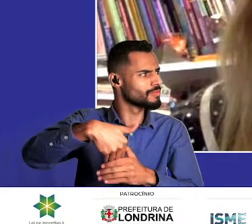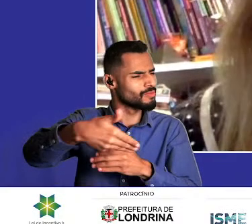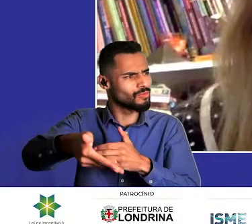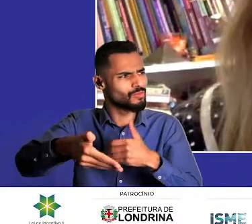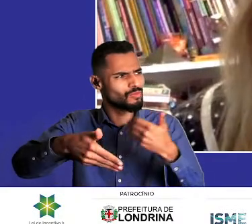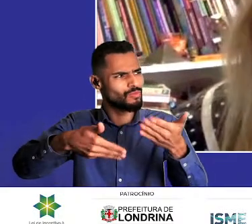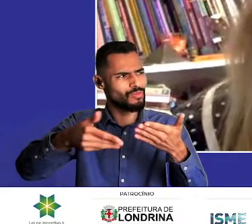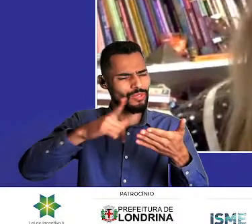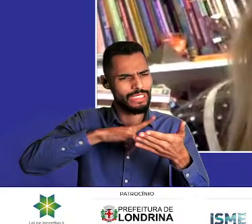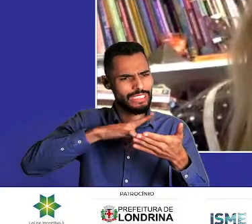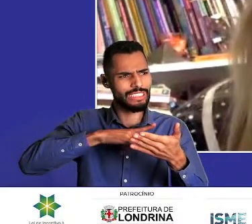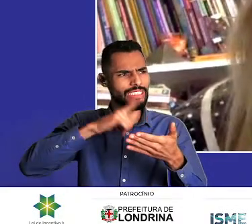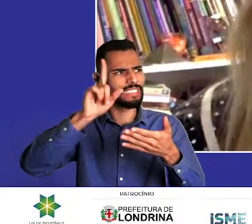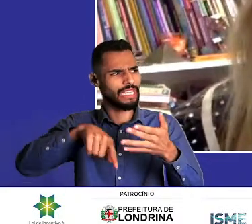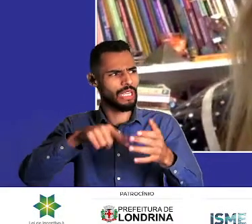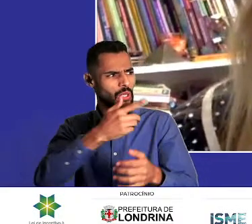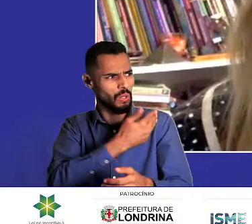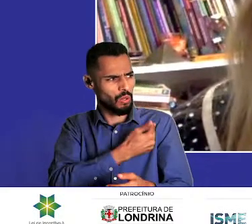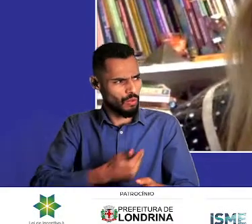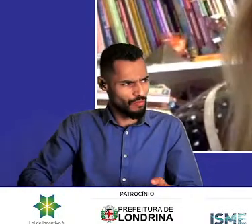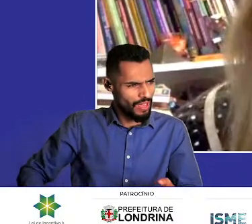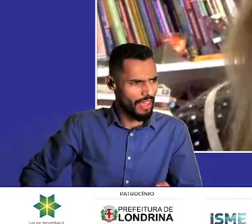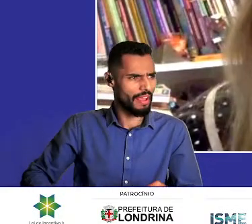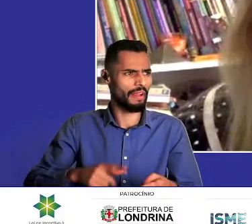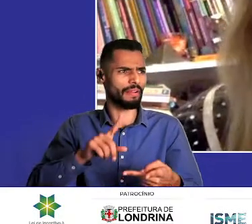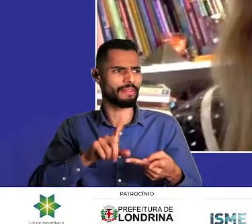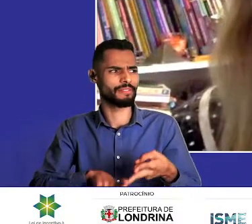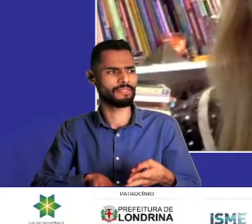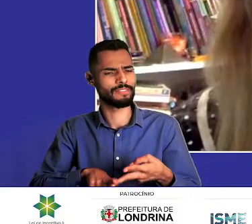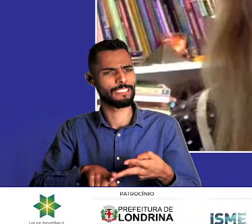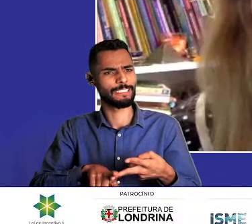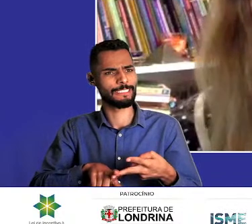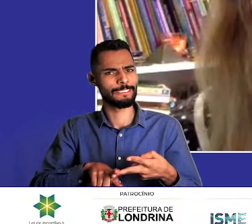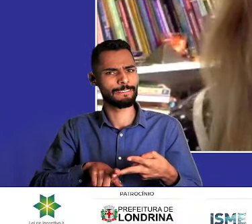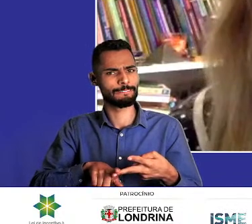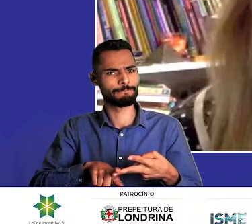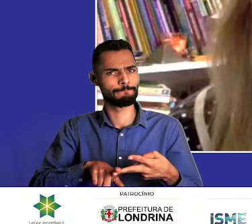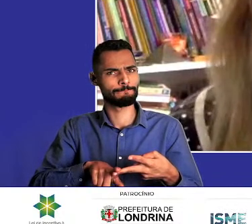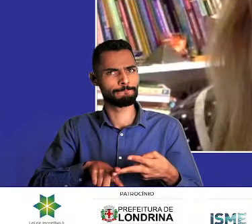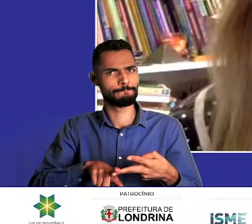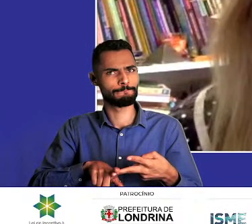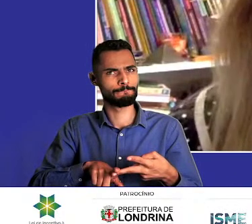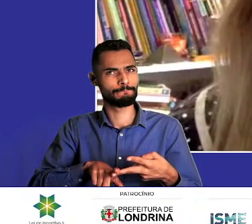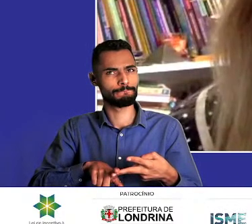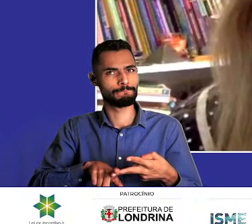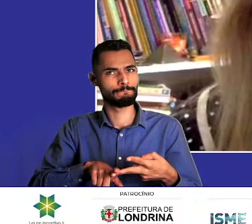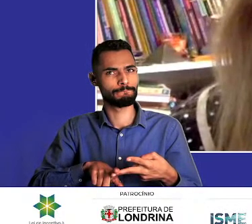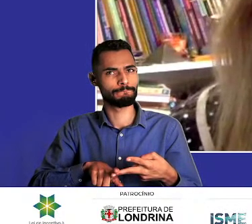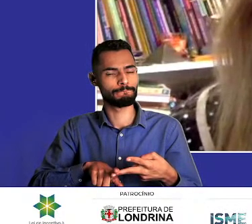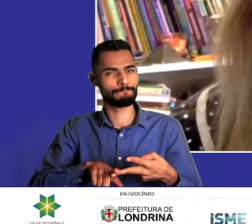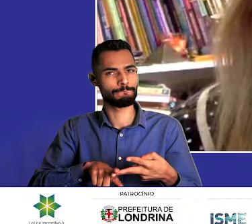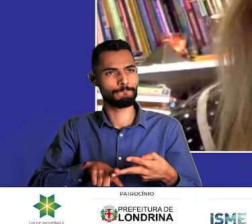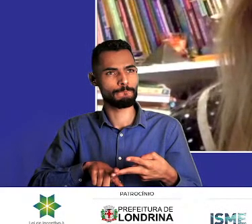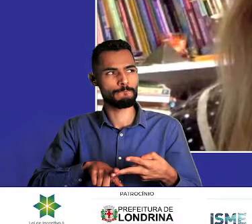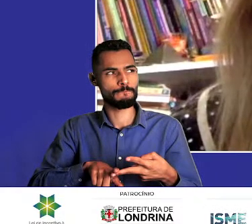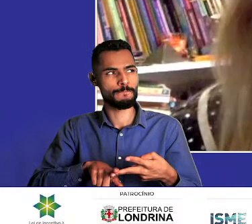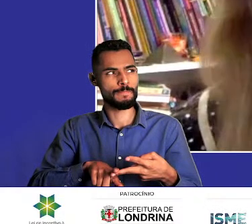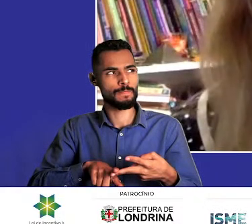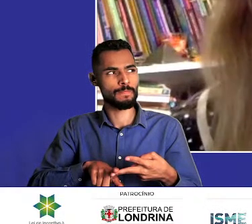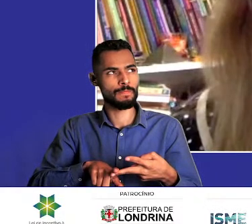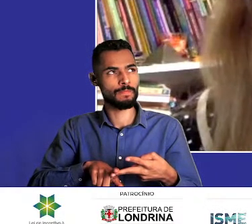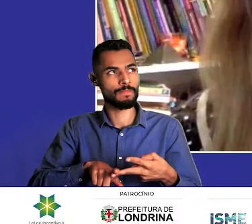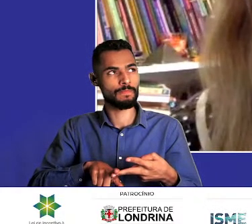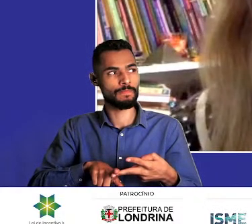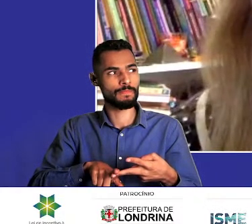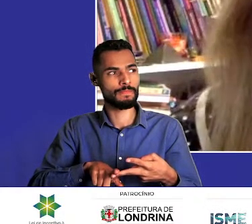of culture and music education as a field of production and knowledge practice and is essential of the to